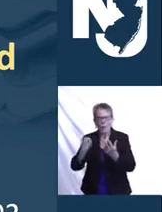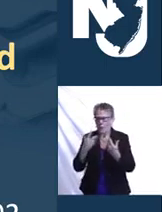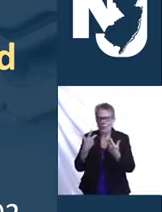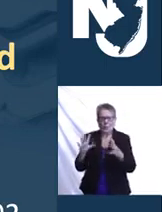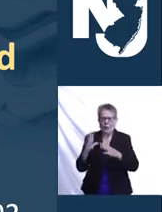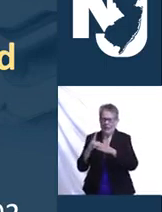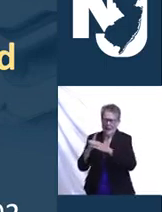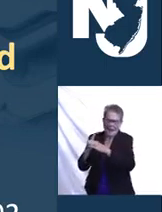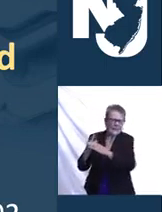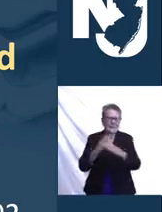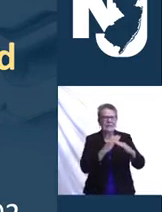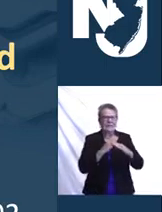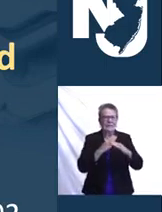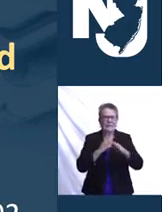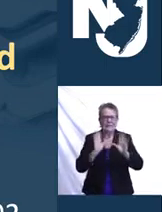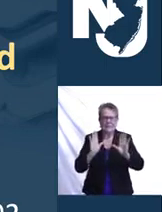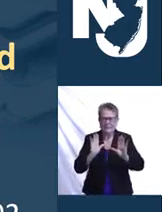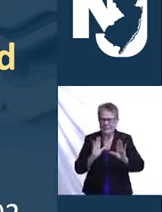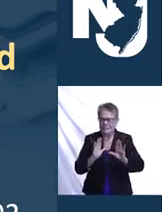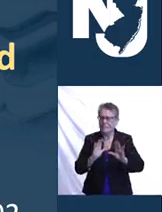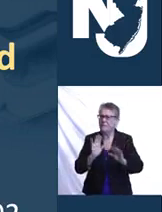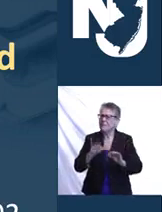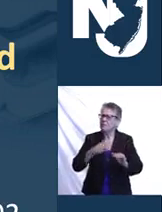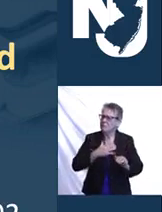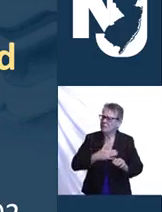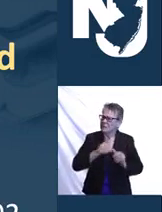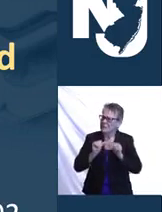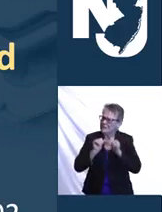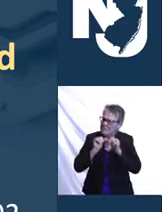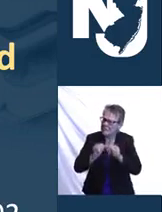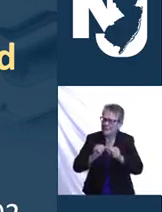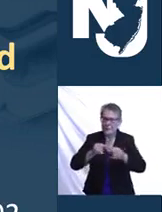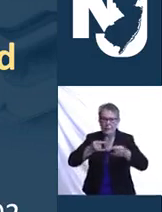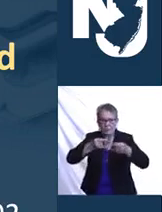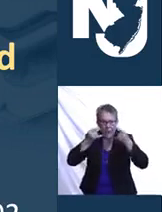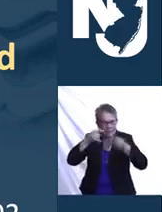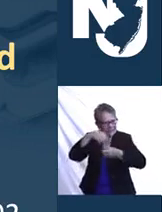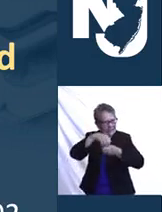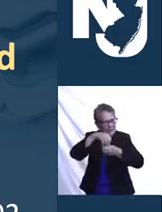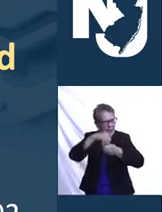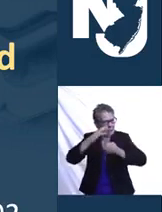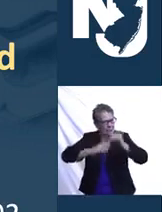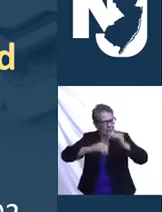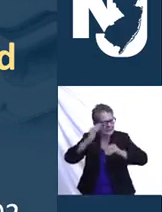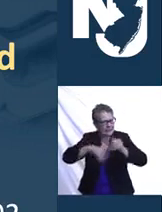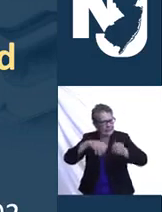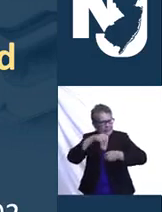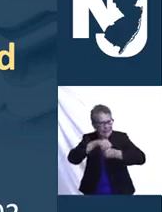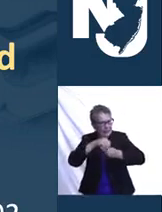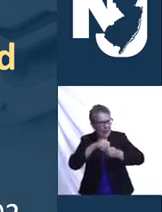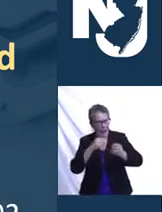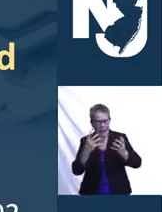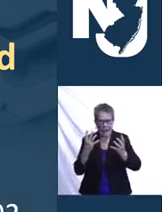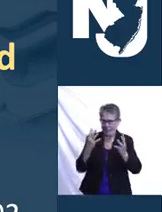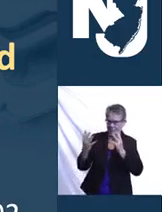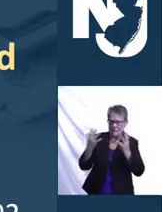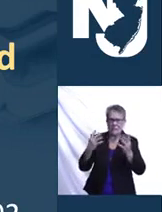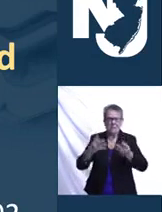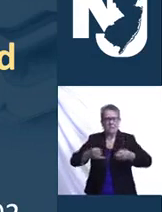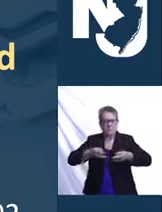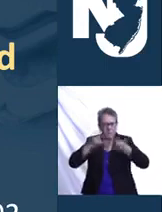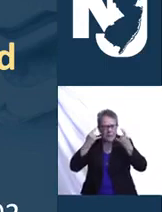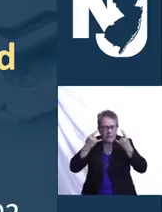keep masking up when you're indoors and distancing is not possible, especially when you're with people whose